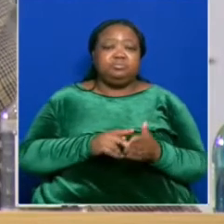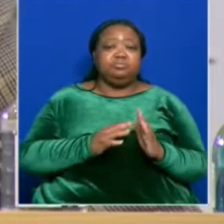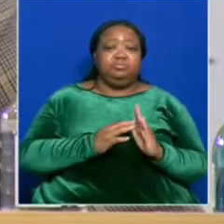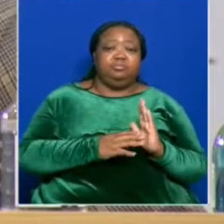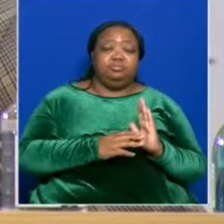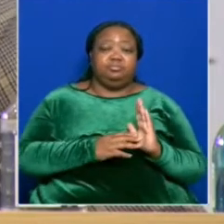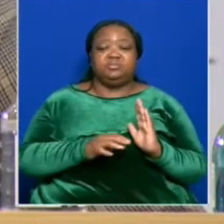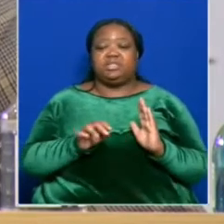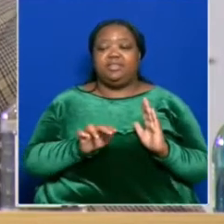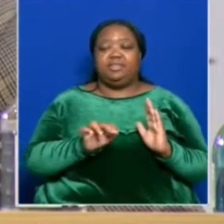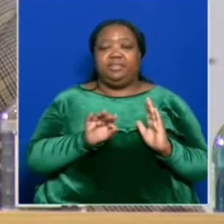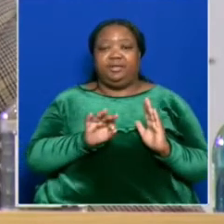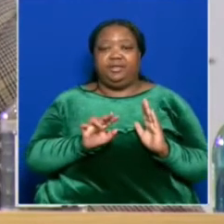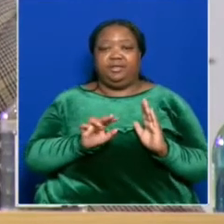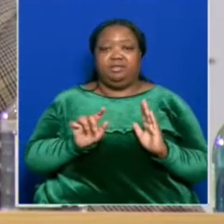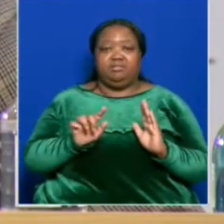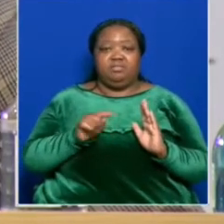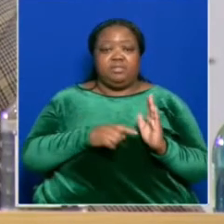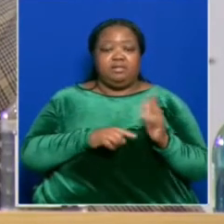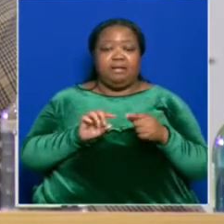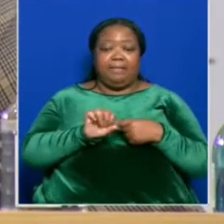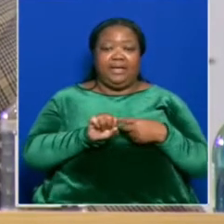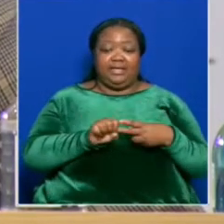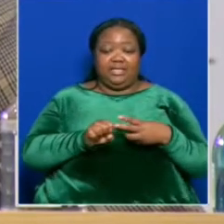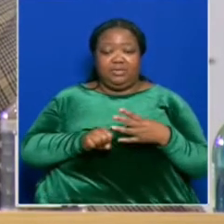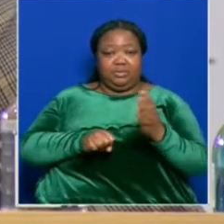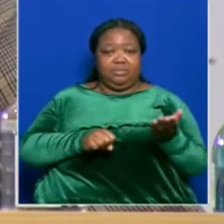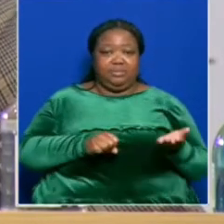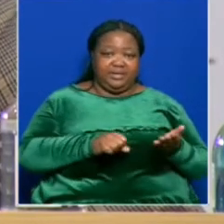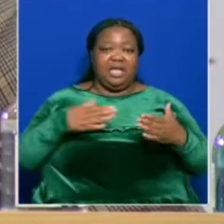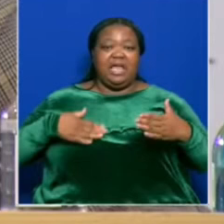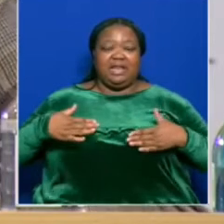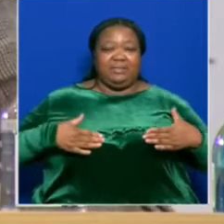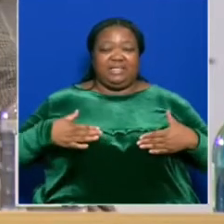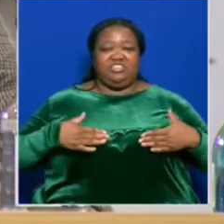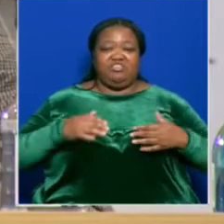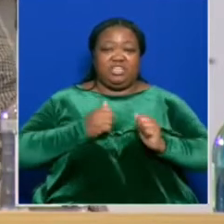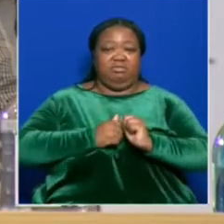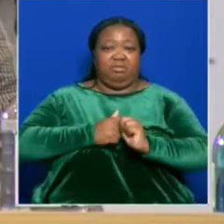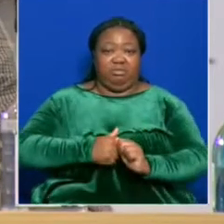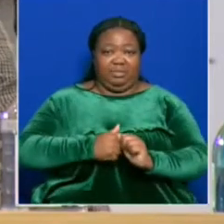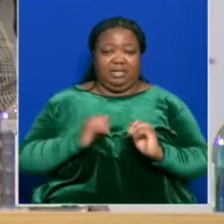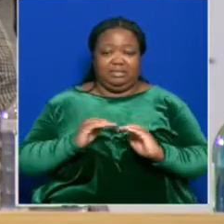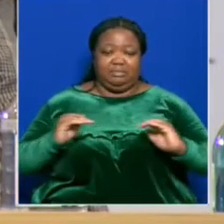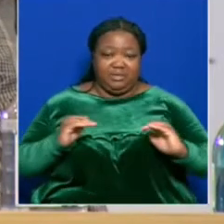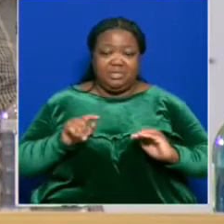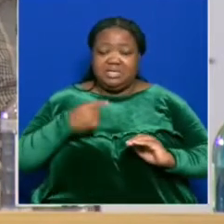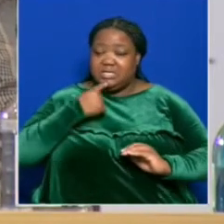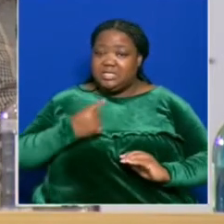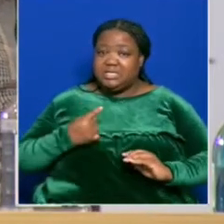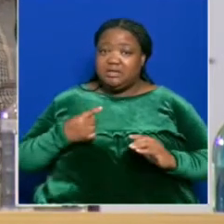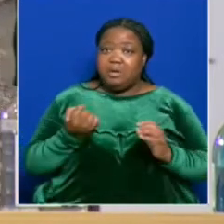they're providing us with findings on the administrative compliance stage. And they're saying, we've taken note of these bidders.